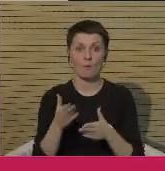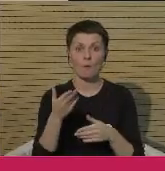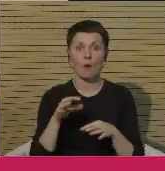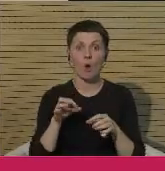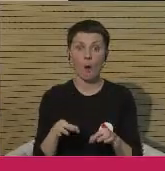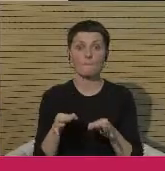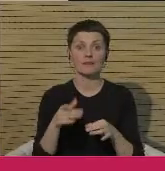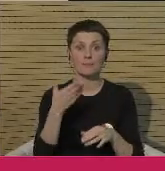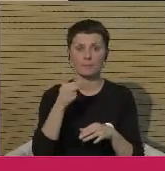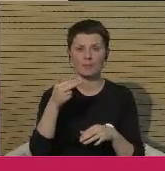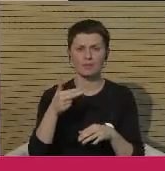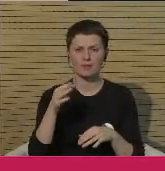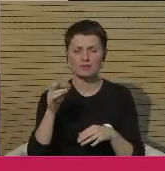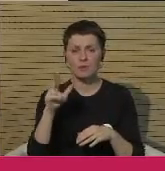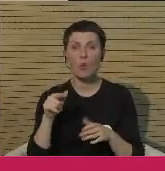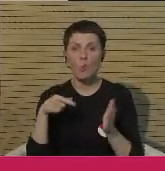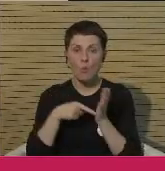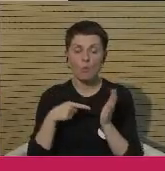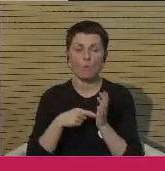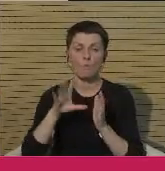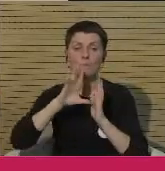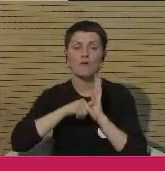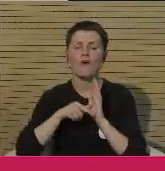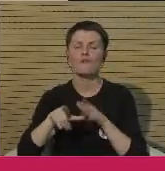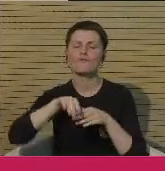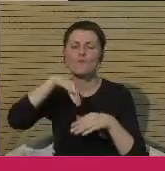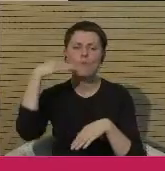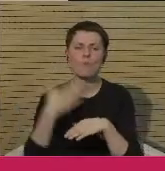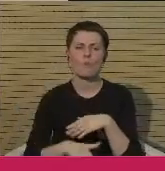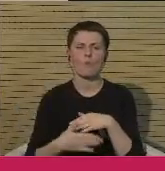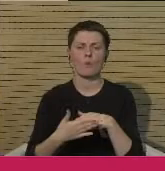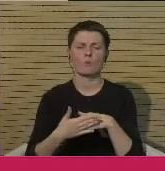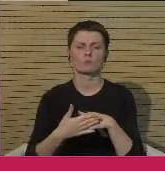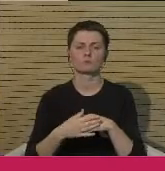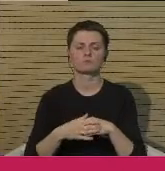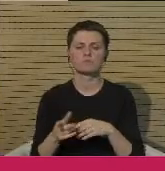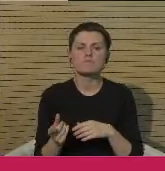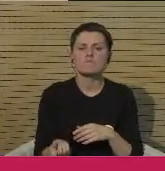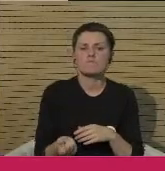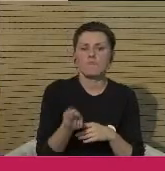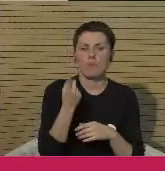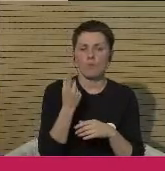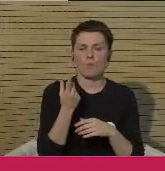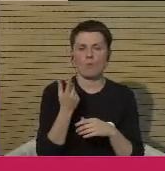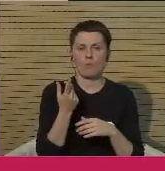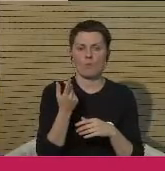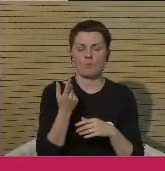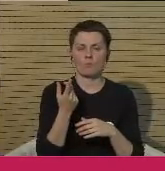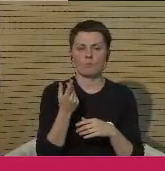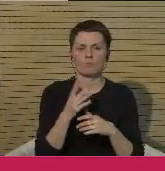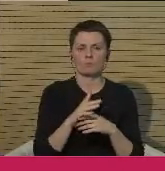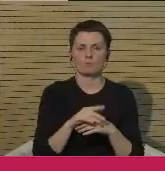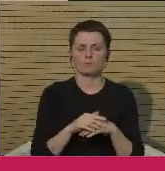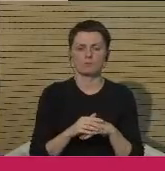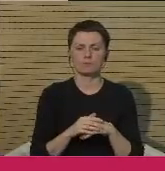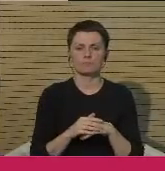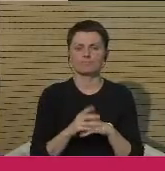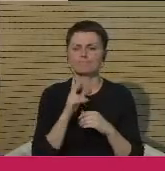And contemporary, or today's Minsk, is a place where you can